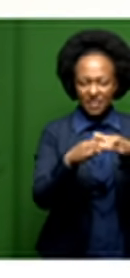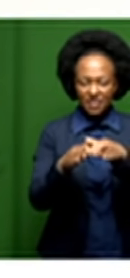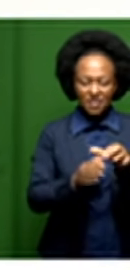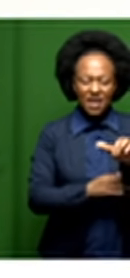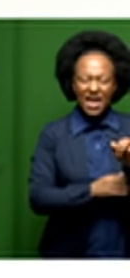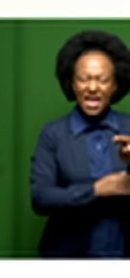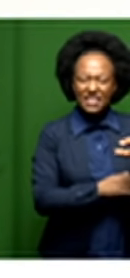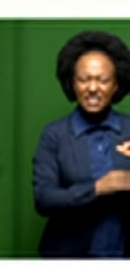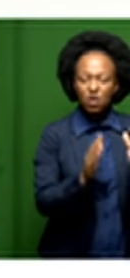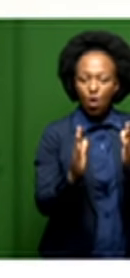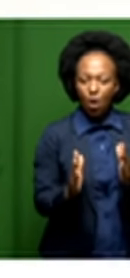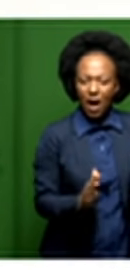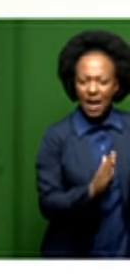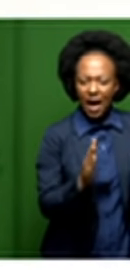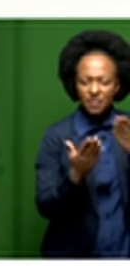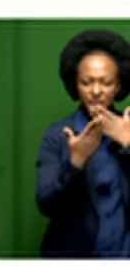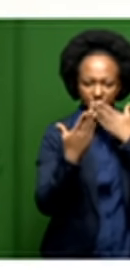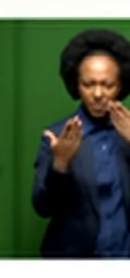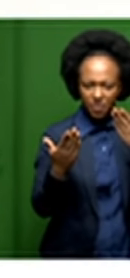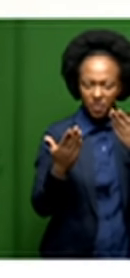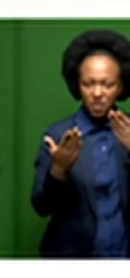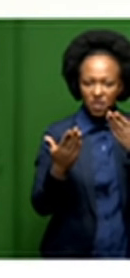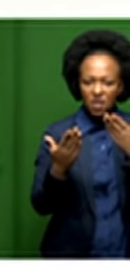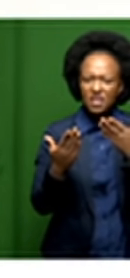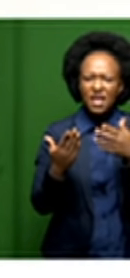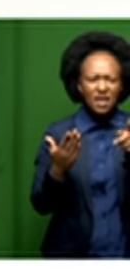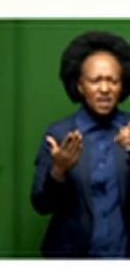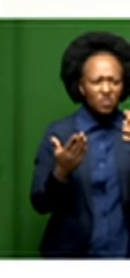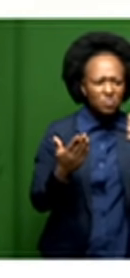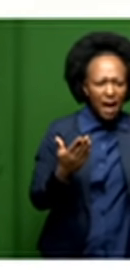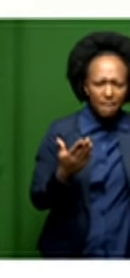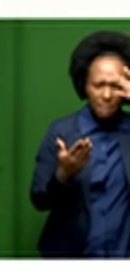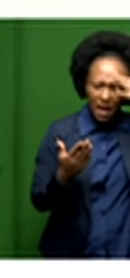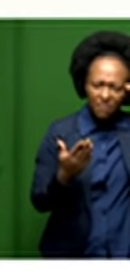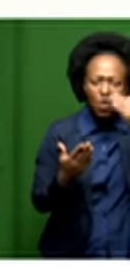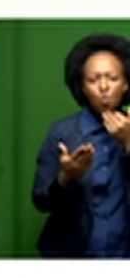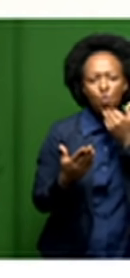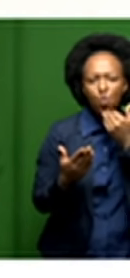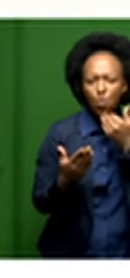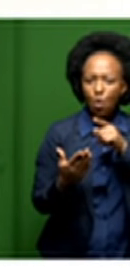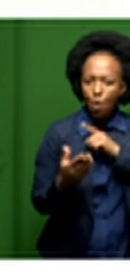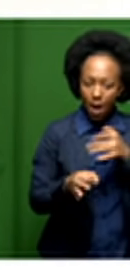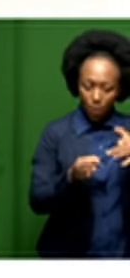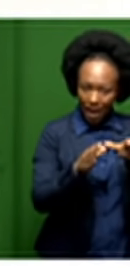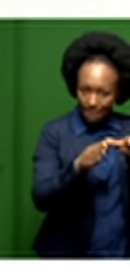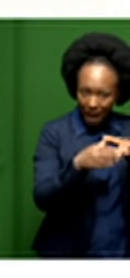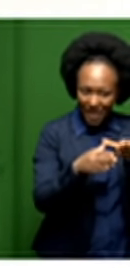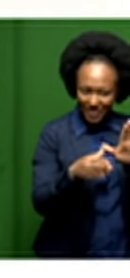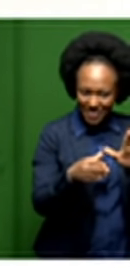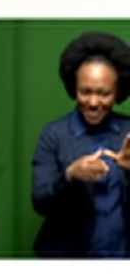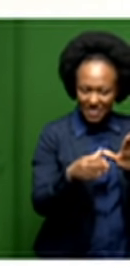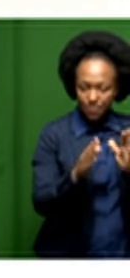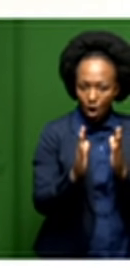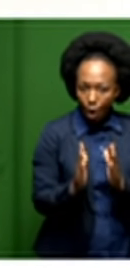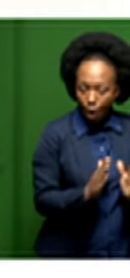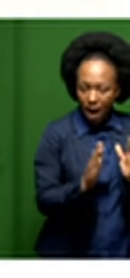is not organized, who are the people that they send to government to run this government if at a party level the ANC